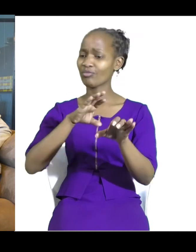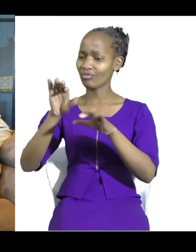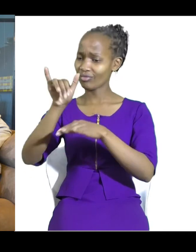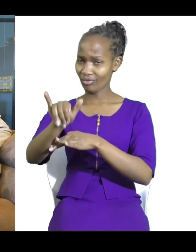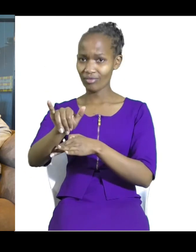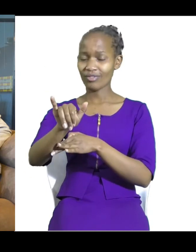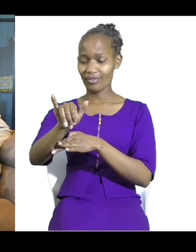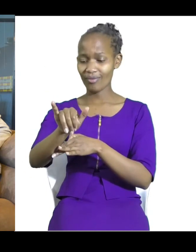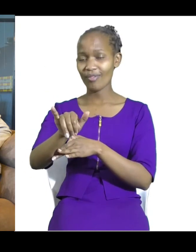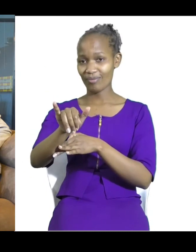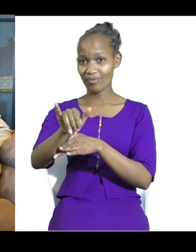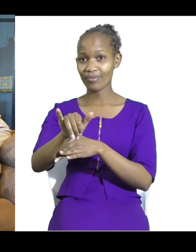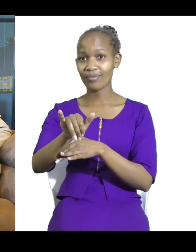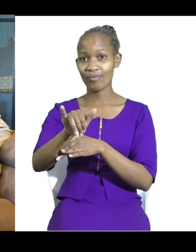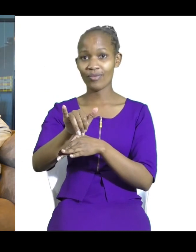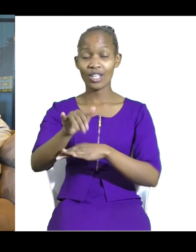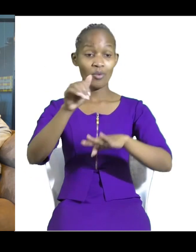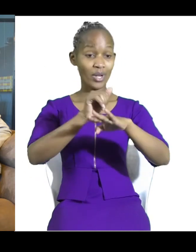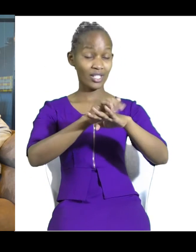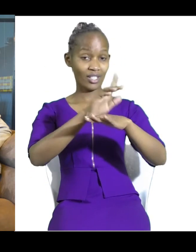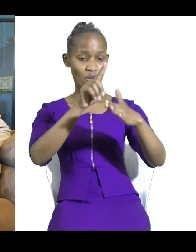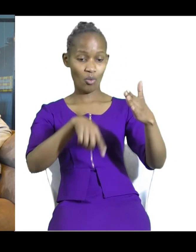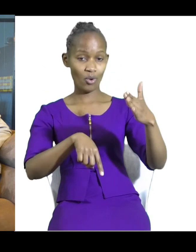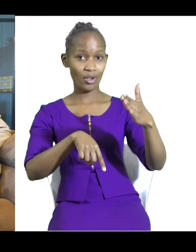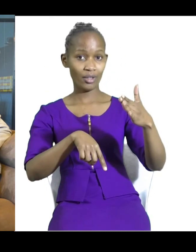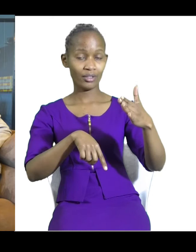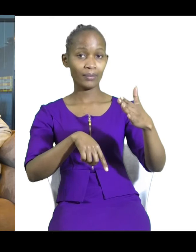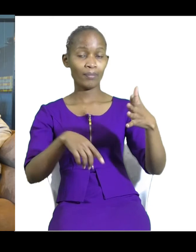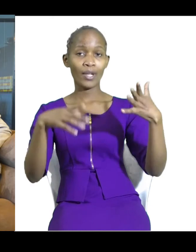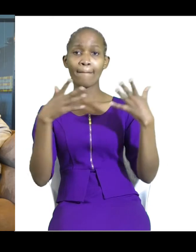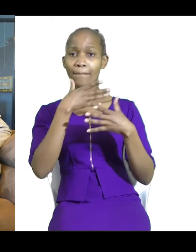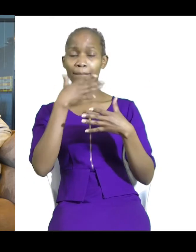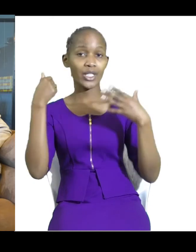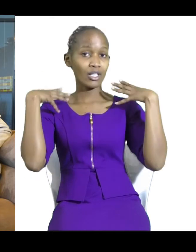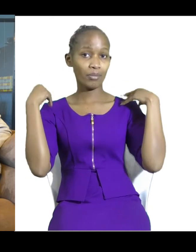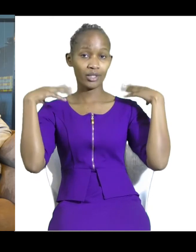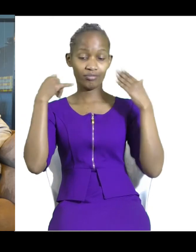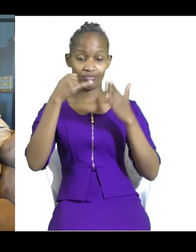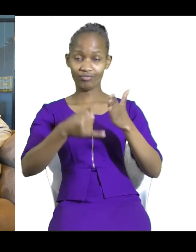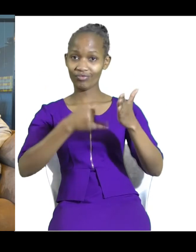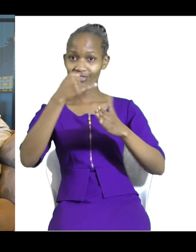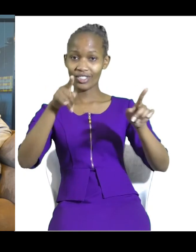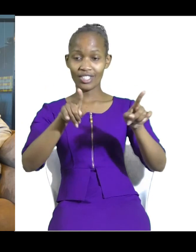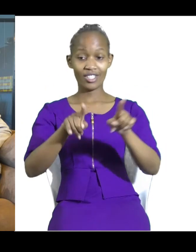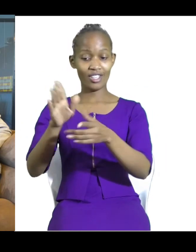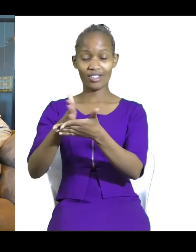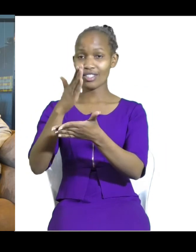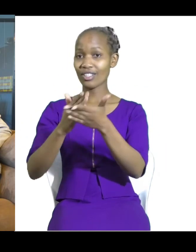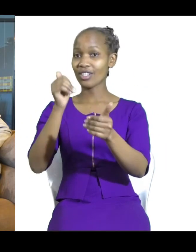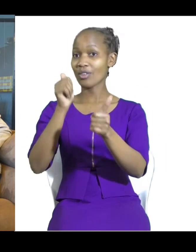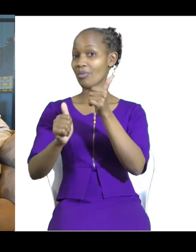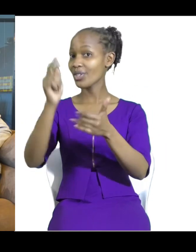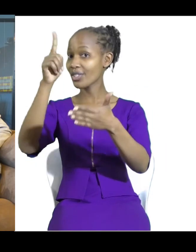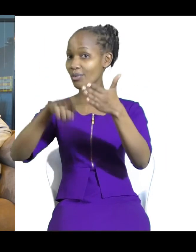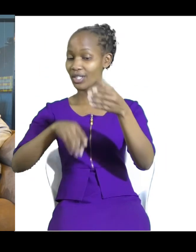are doing this, we are actually sending out what we call best practices in the industry and in the sector, that's